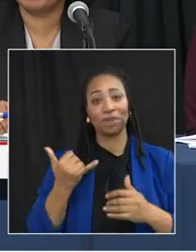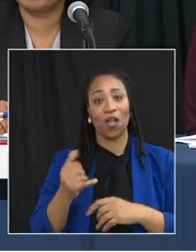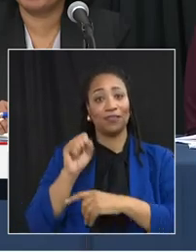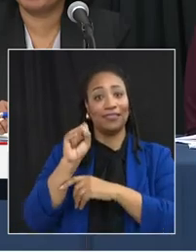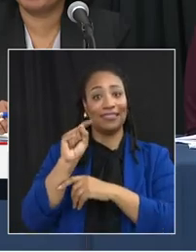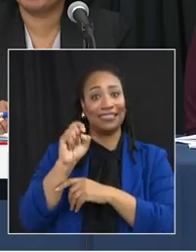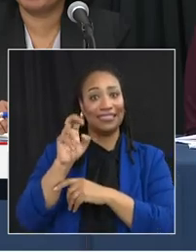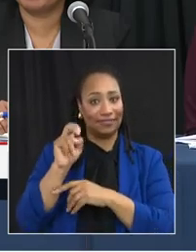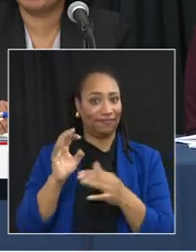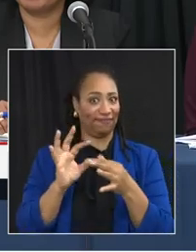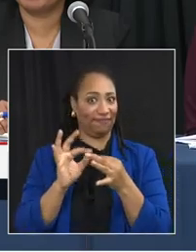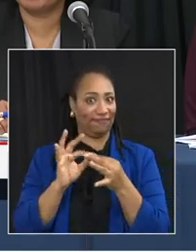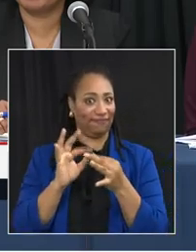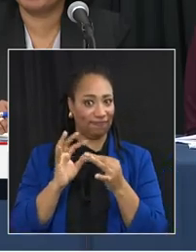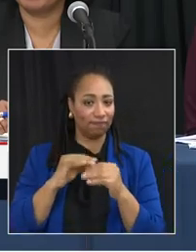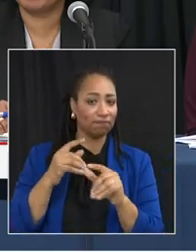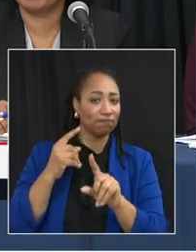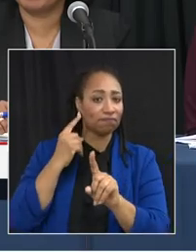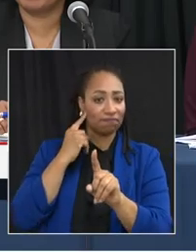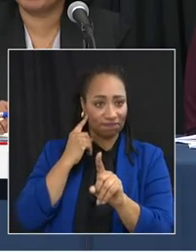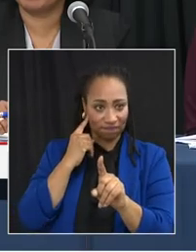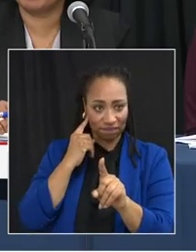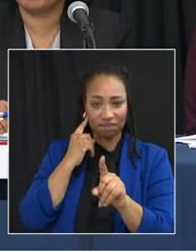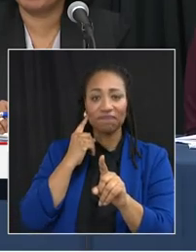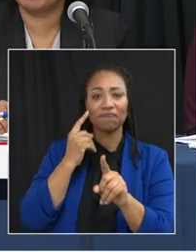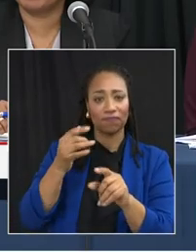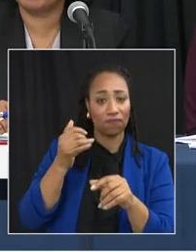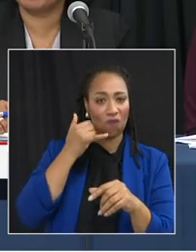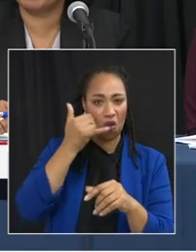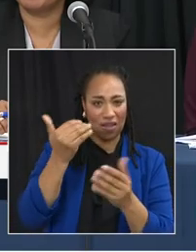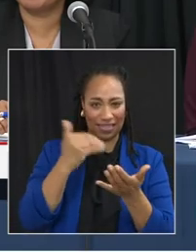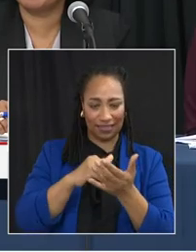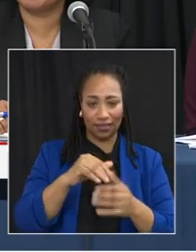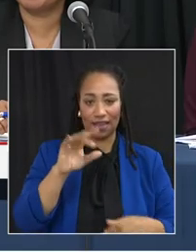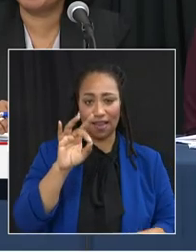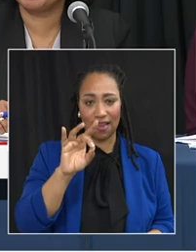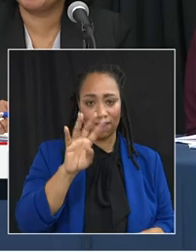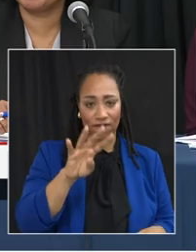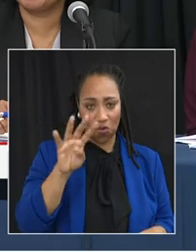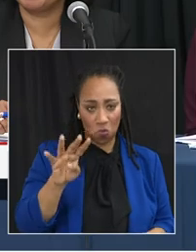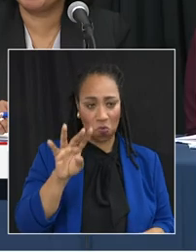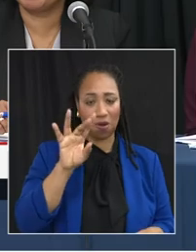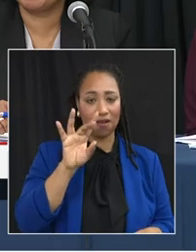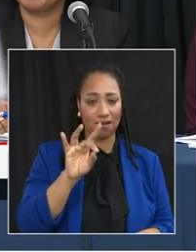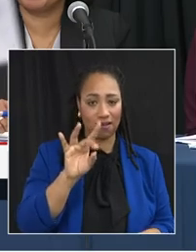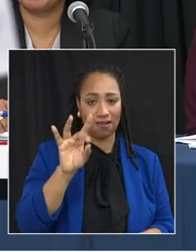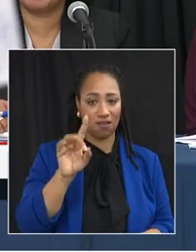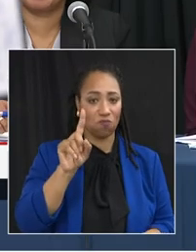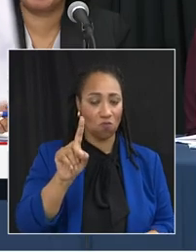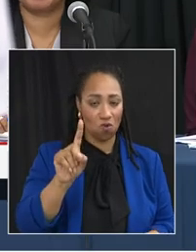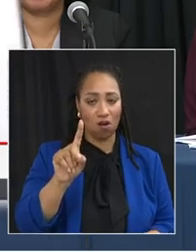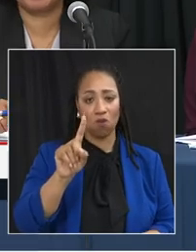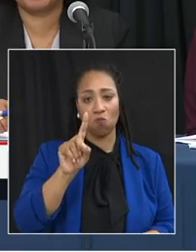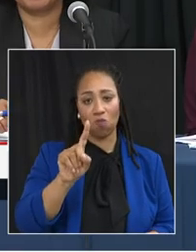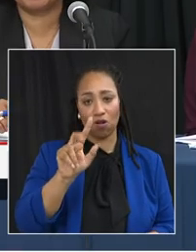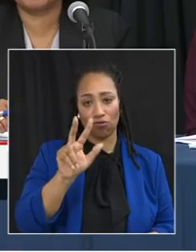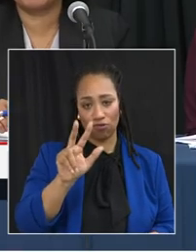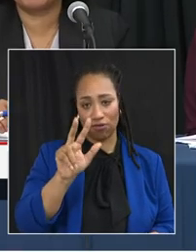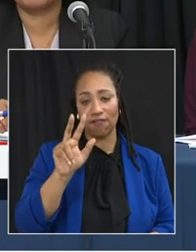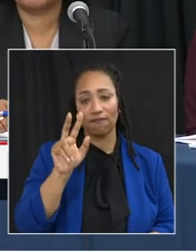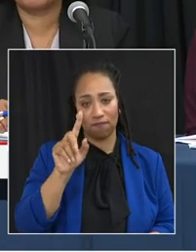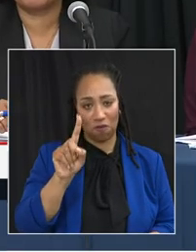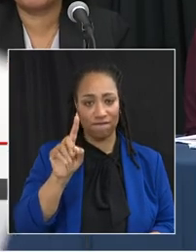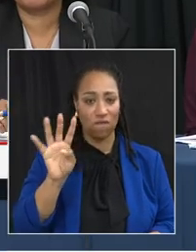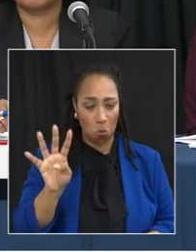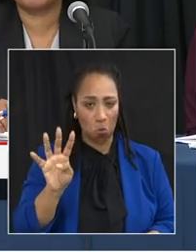844-881-1314, and press 0 if you have a question. Likely anyone here in the room, if you've got a question, if you raise your hand, the team will come get to you. Our